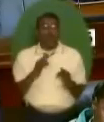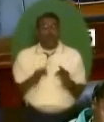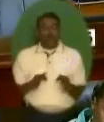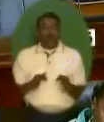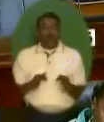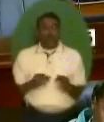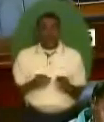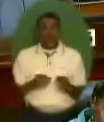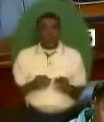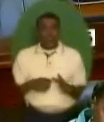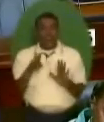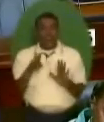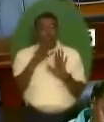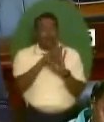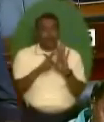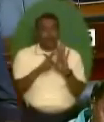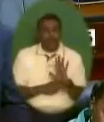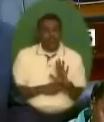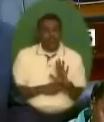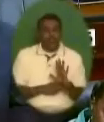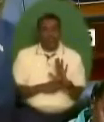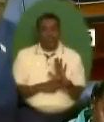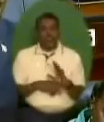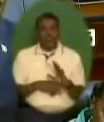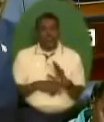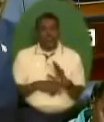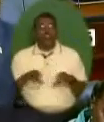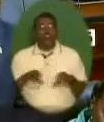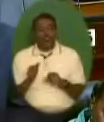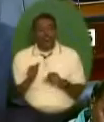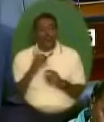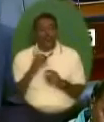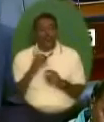policies and strategies in the monetization of our natural gas